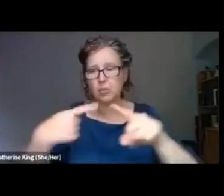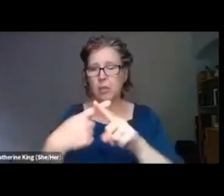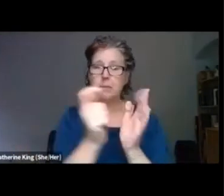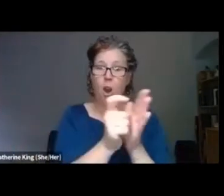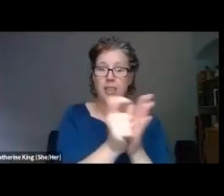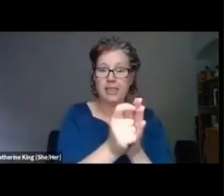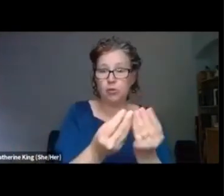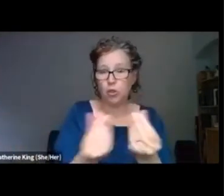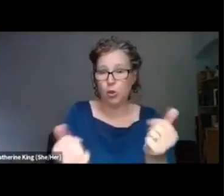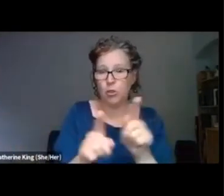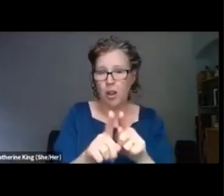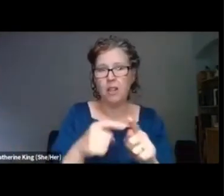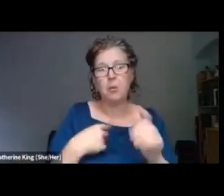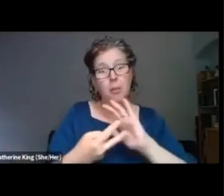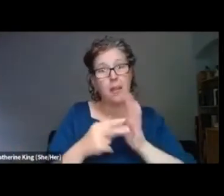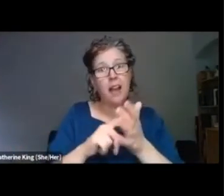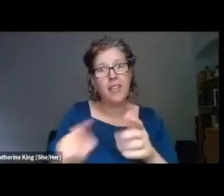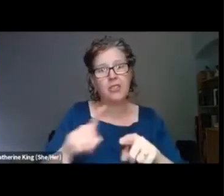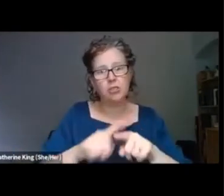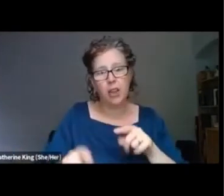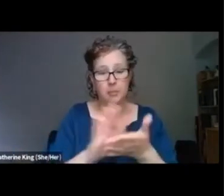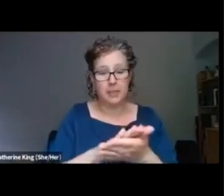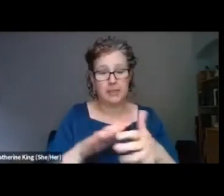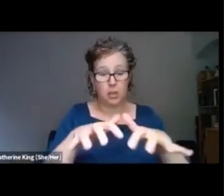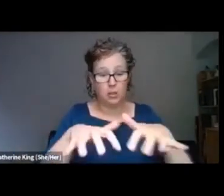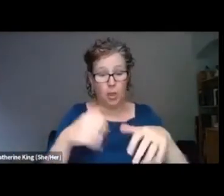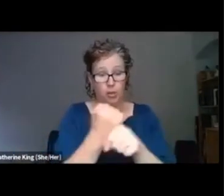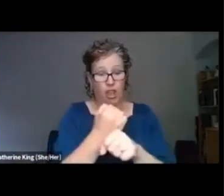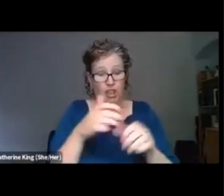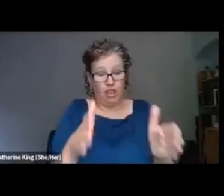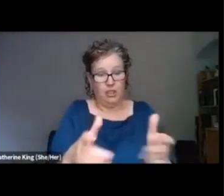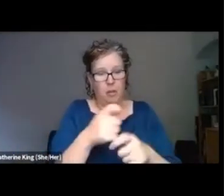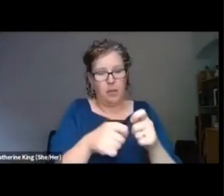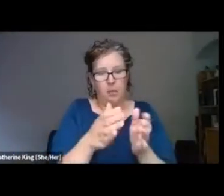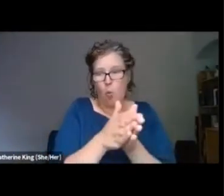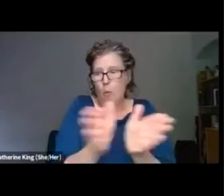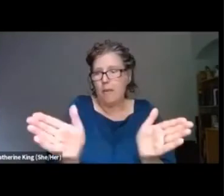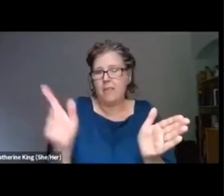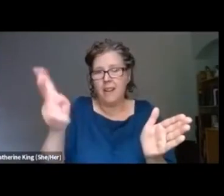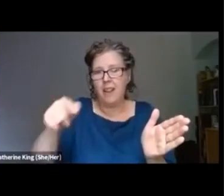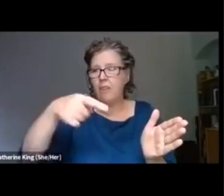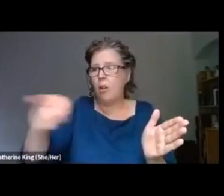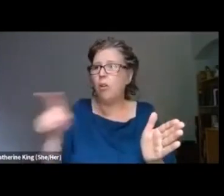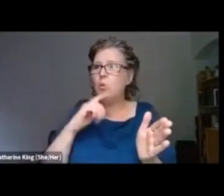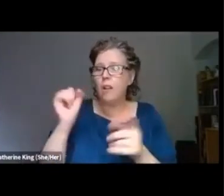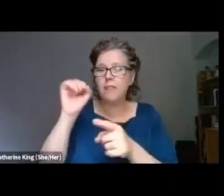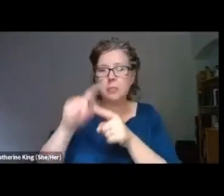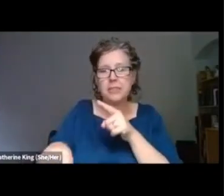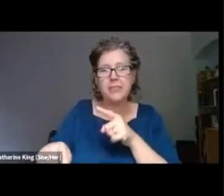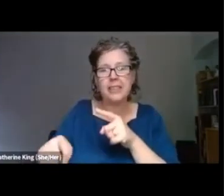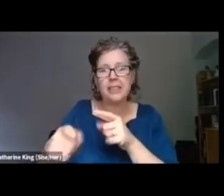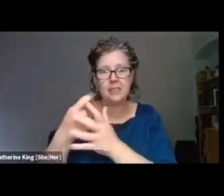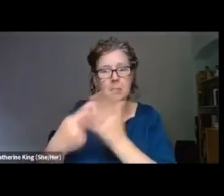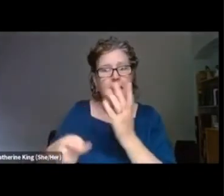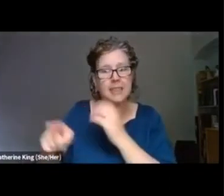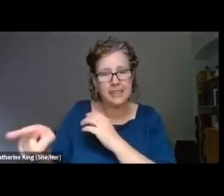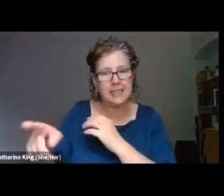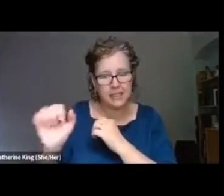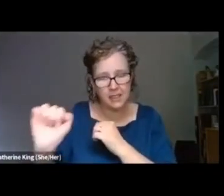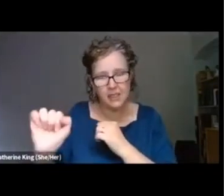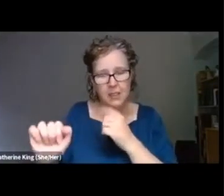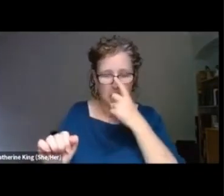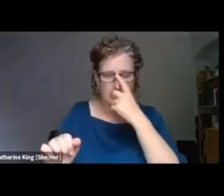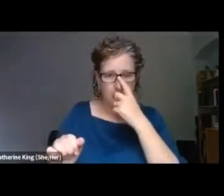resources that further open up the production for people with specific impairments. From the outset and at each